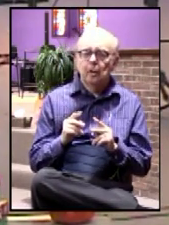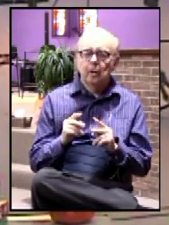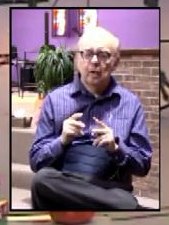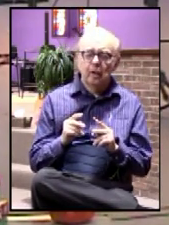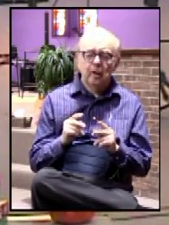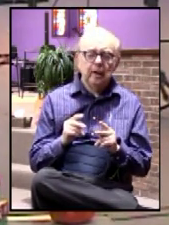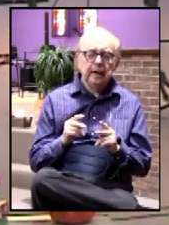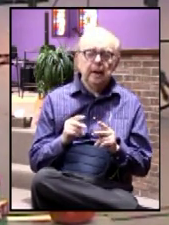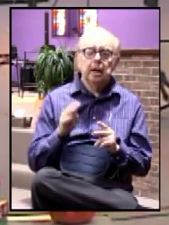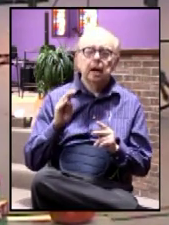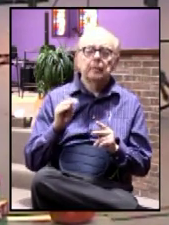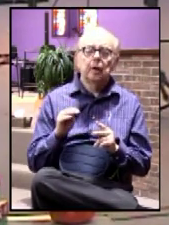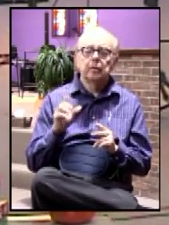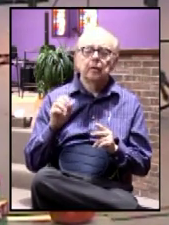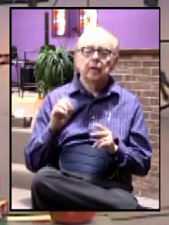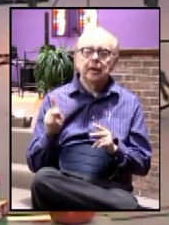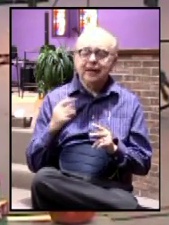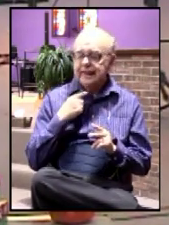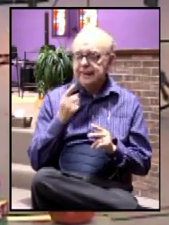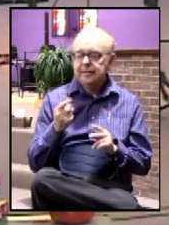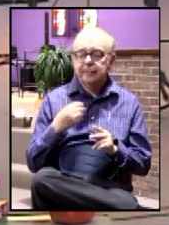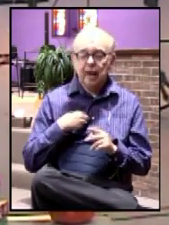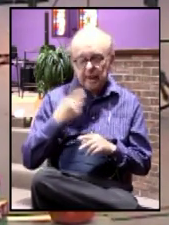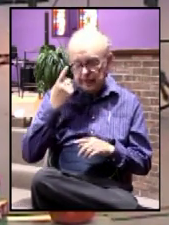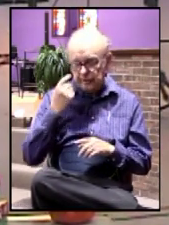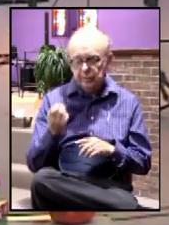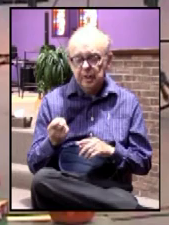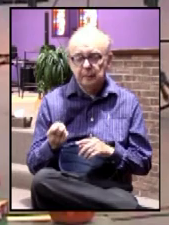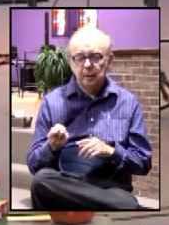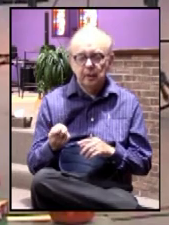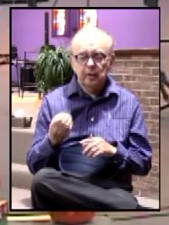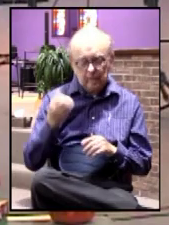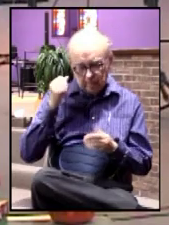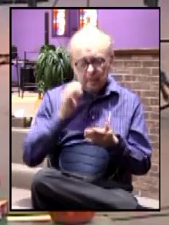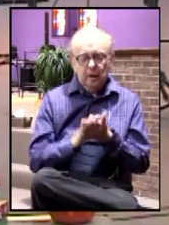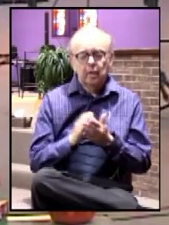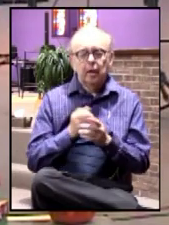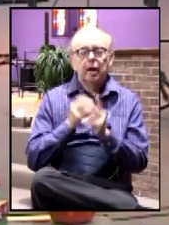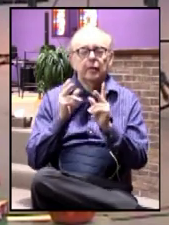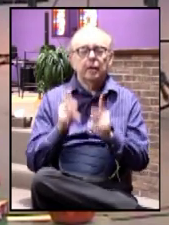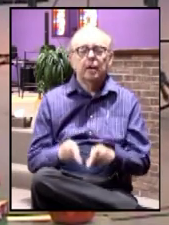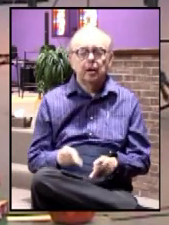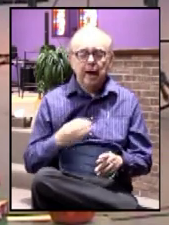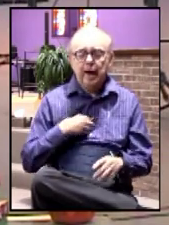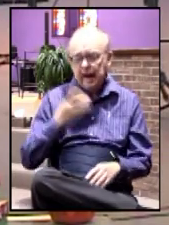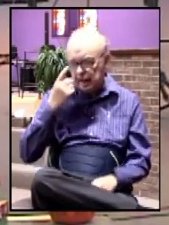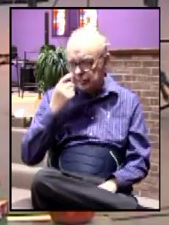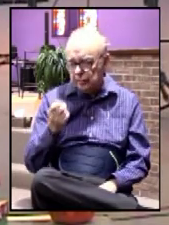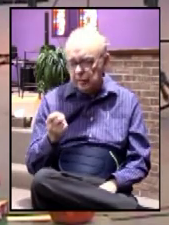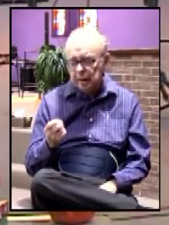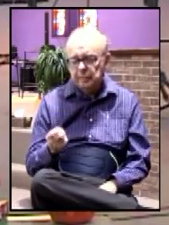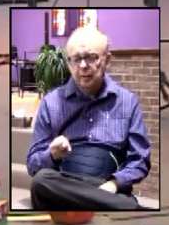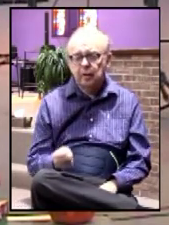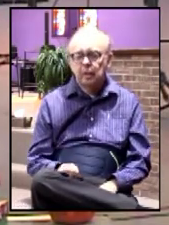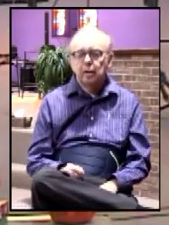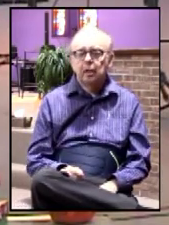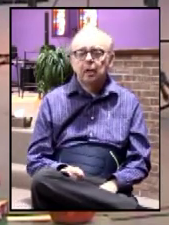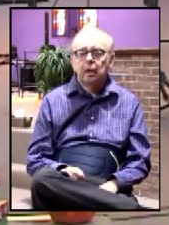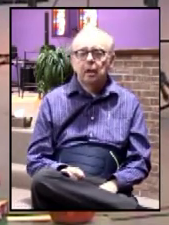Just as Martin Luther King said, I have a dream. And I believe that every one of us has a dream.